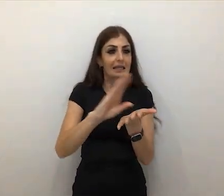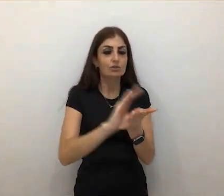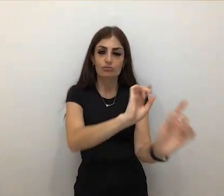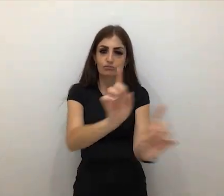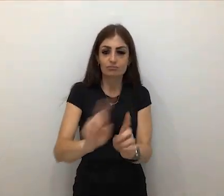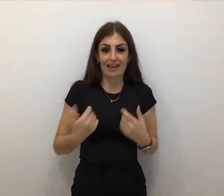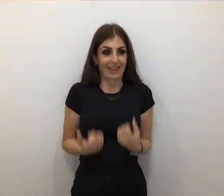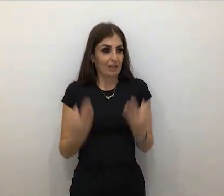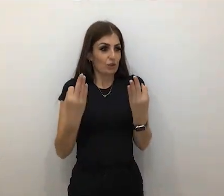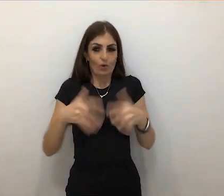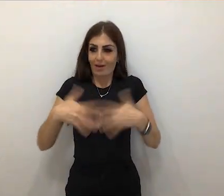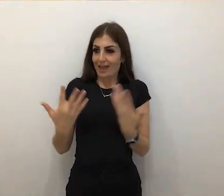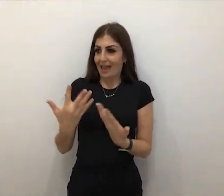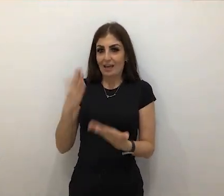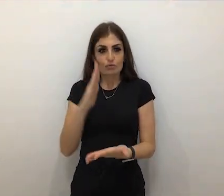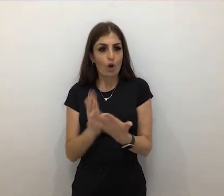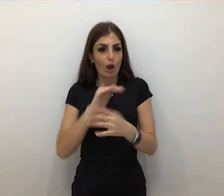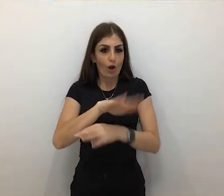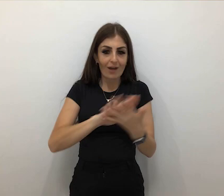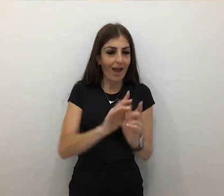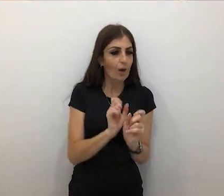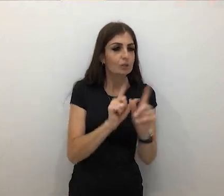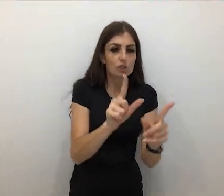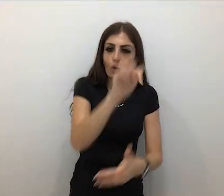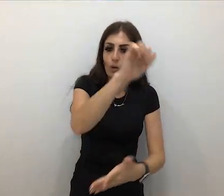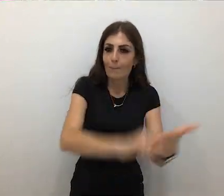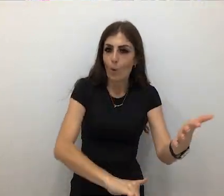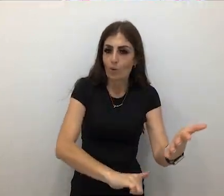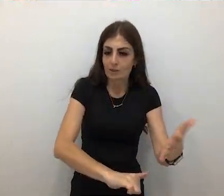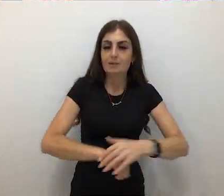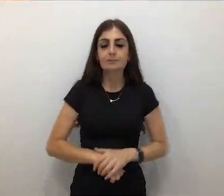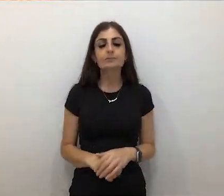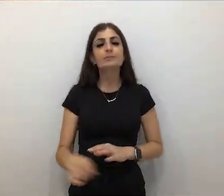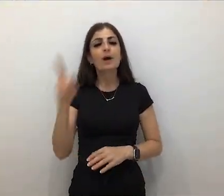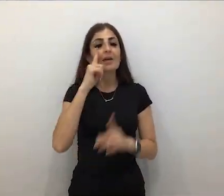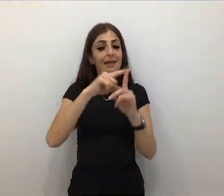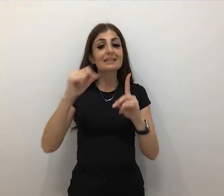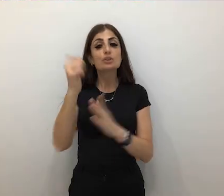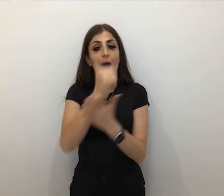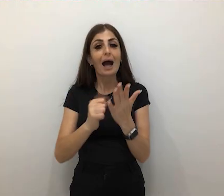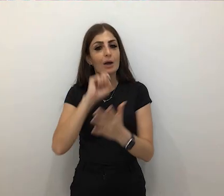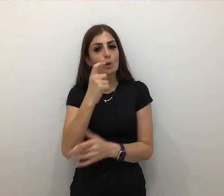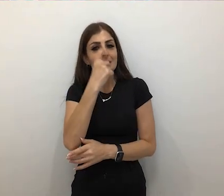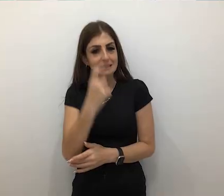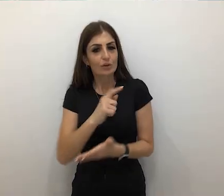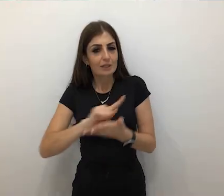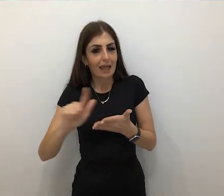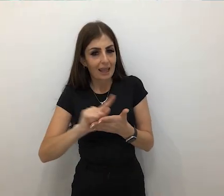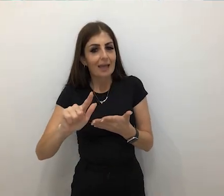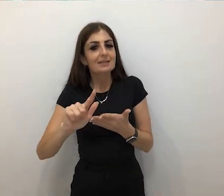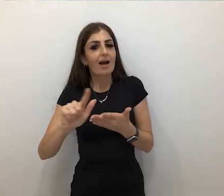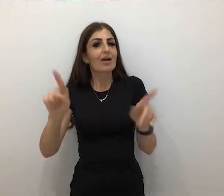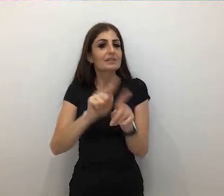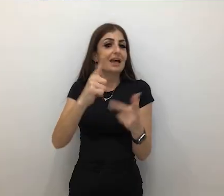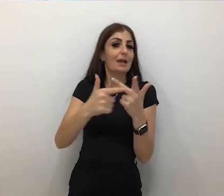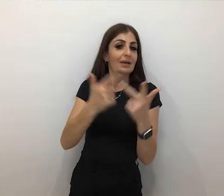how they buy, sell, or distribute that. I think that there will be a time where digital art will be taken as seriously as other mediums in the